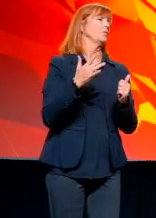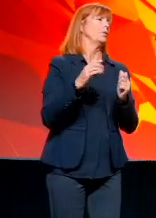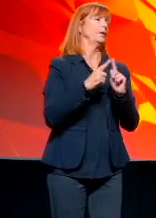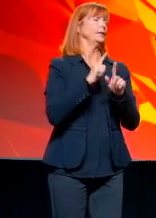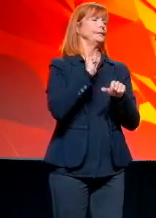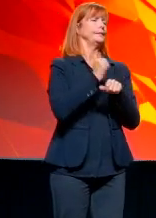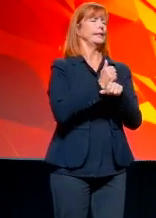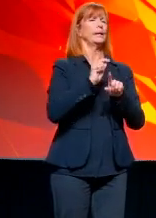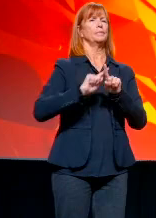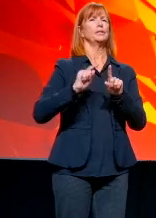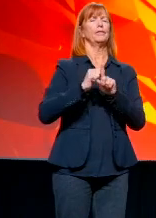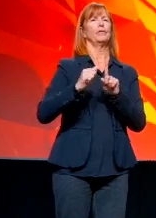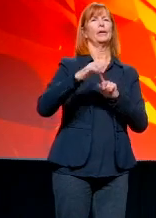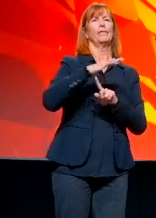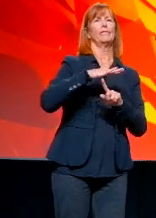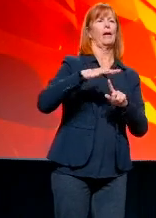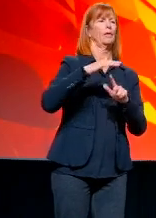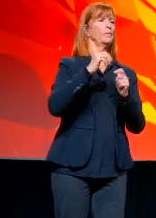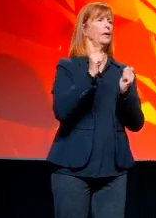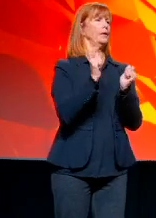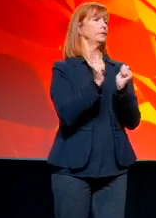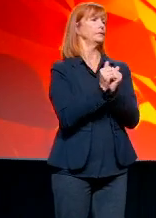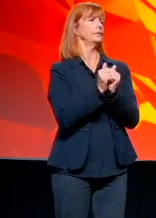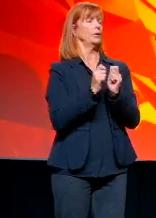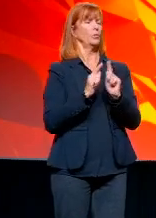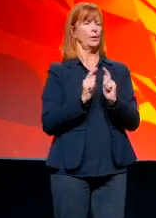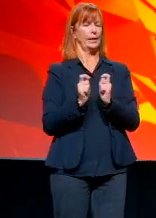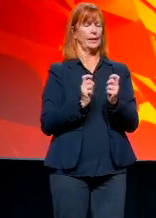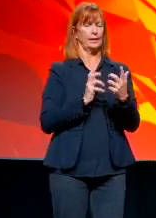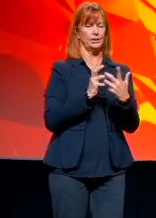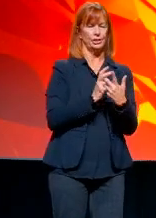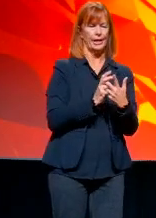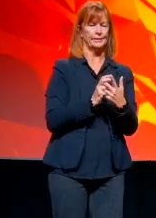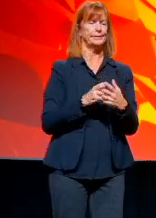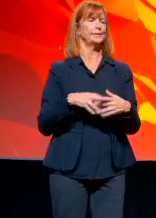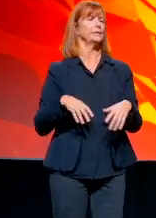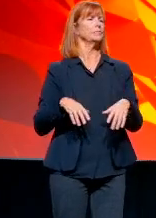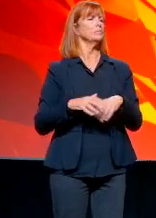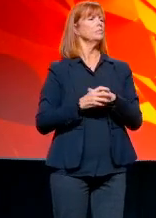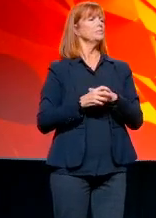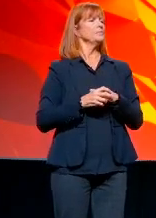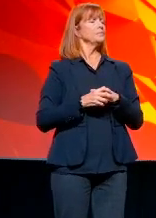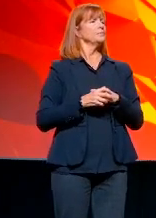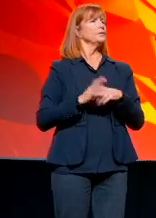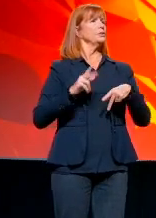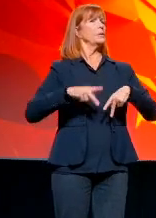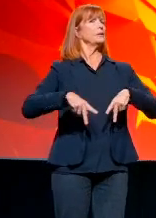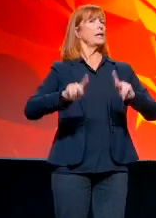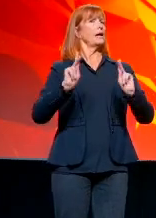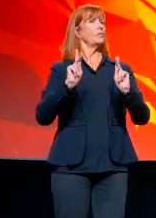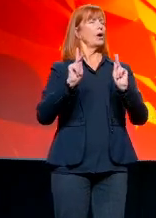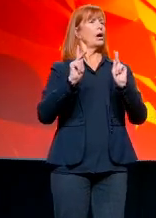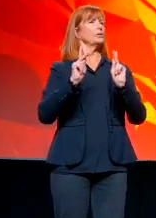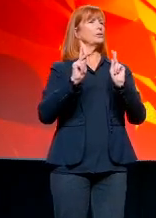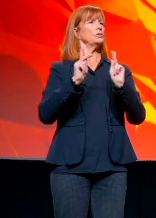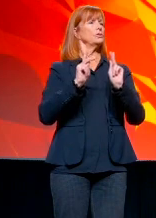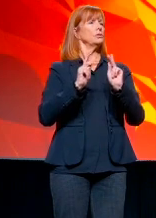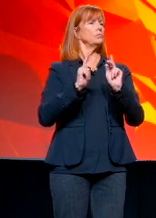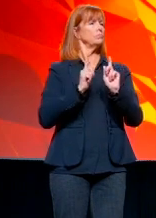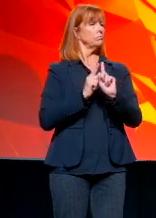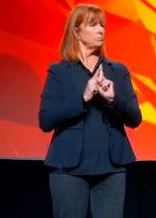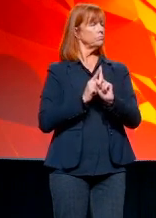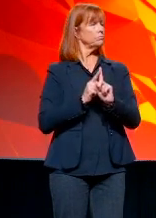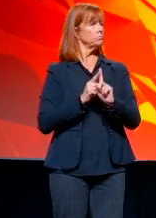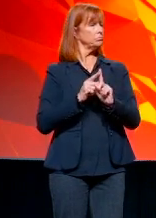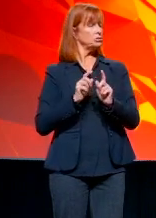and the magazines like Architectural Digest and to get kind of the priors and templates that allows us to procedurally generate a